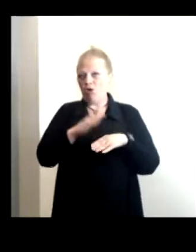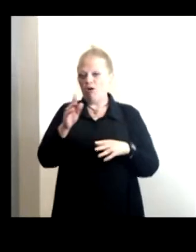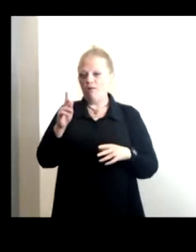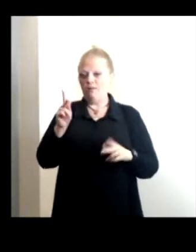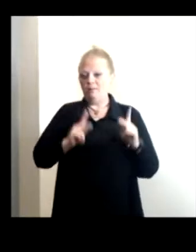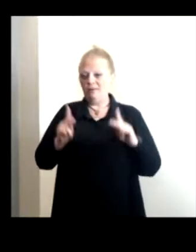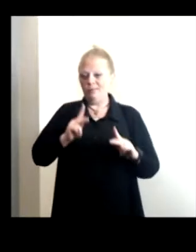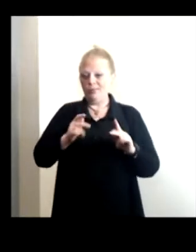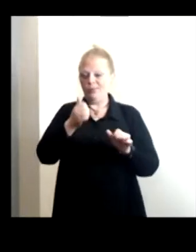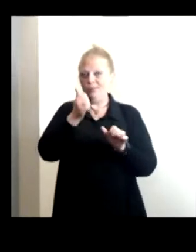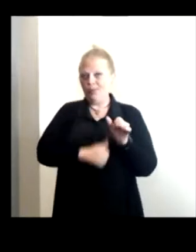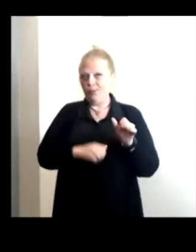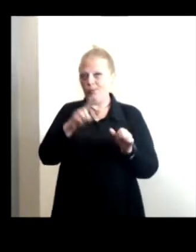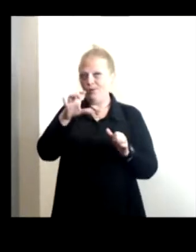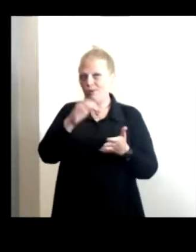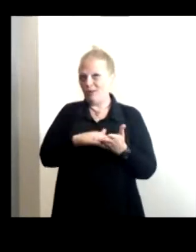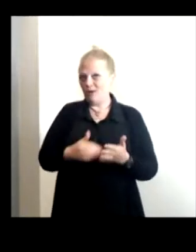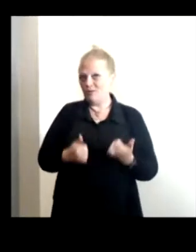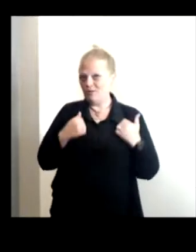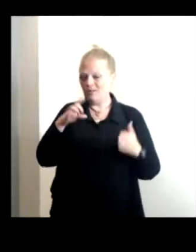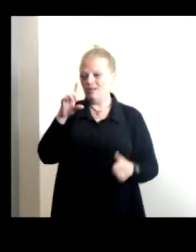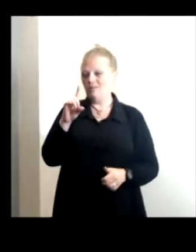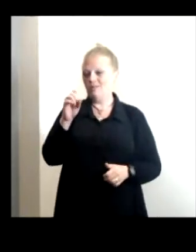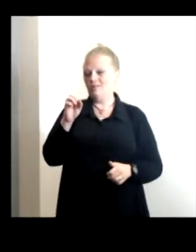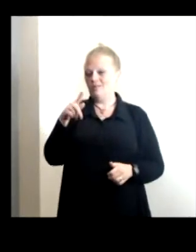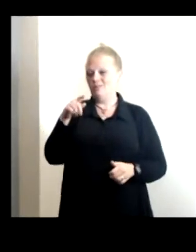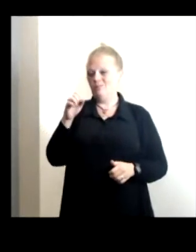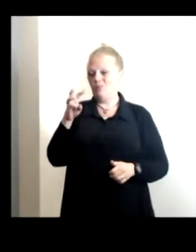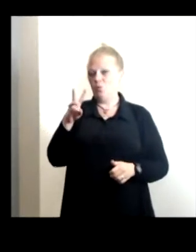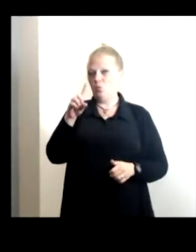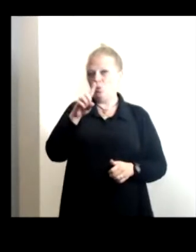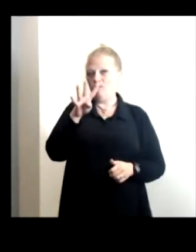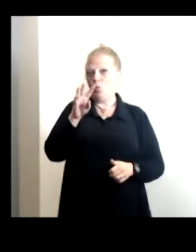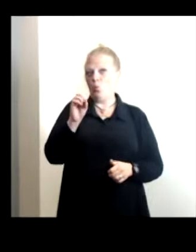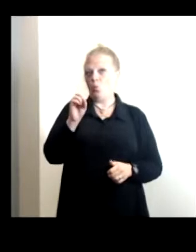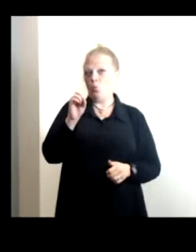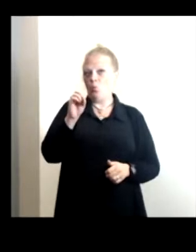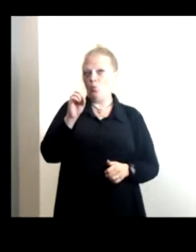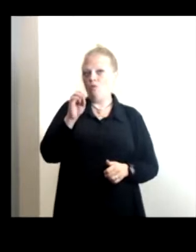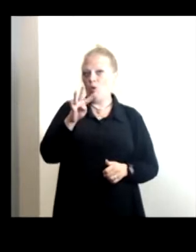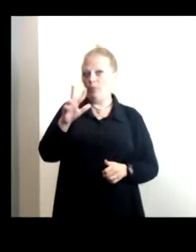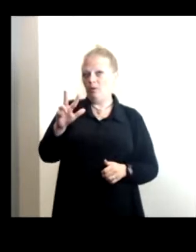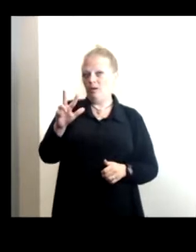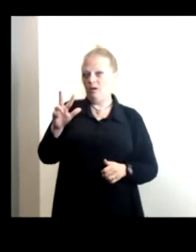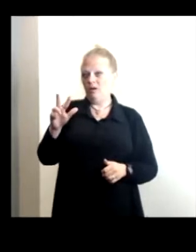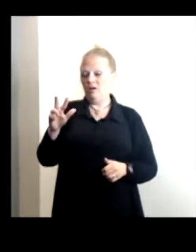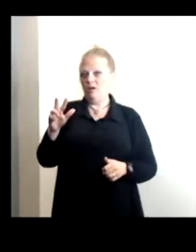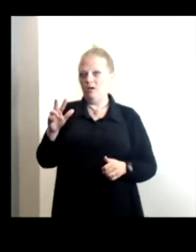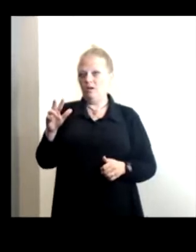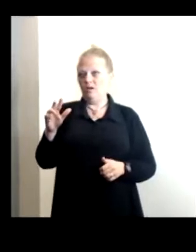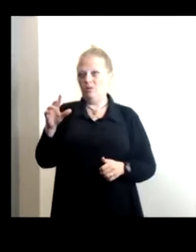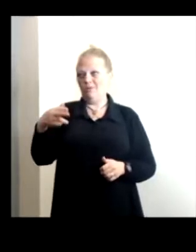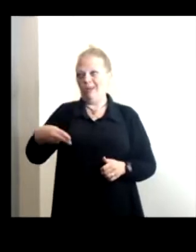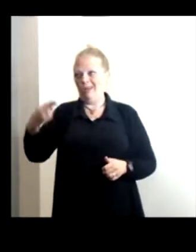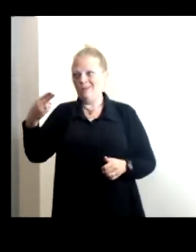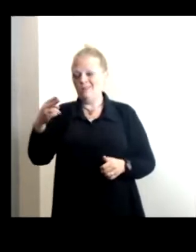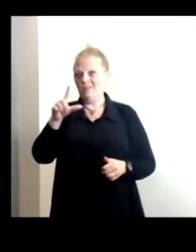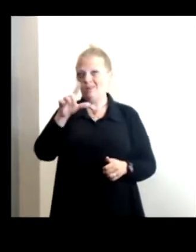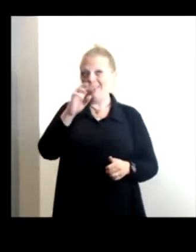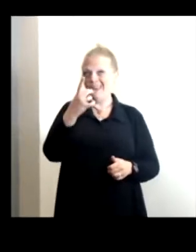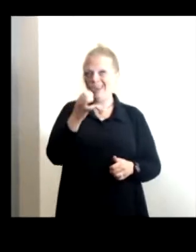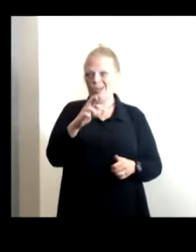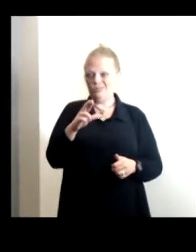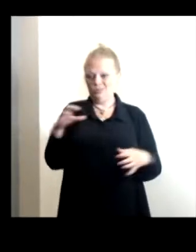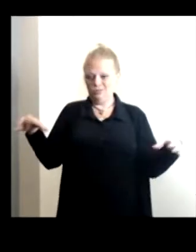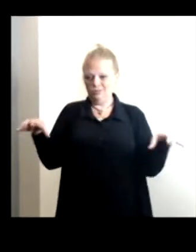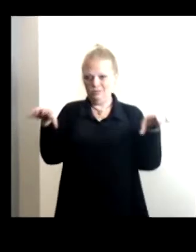100,000 residents, Depew, the 14043 zip code, had the highest, followed by Lancaster. Not a big surprise because it's